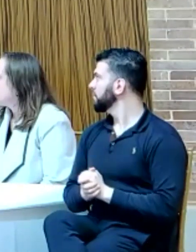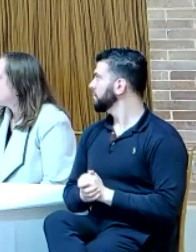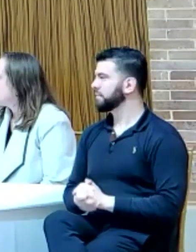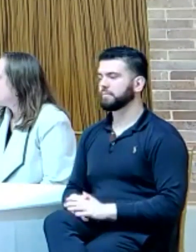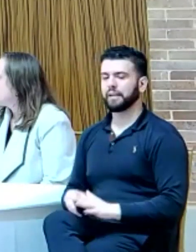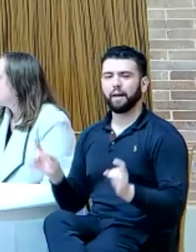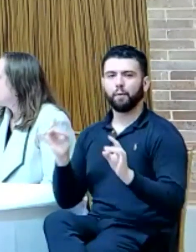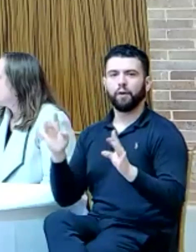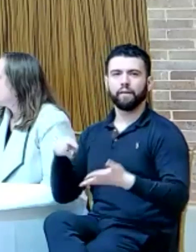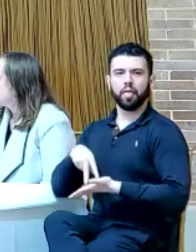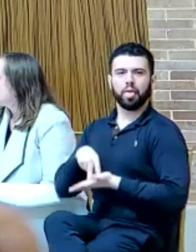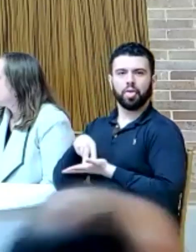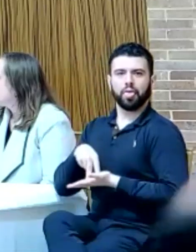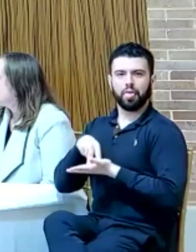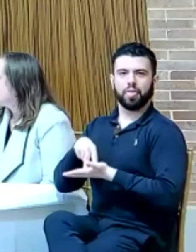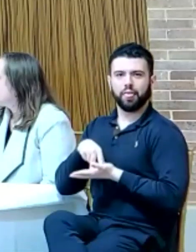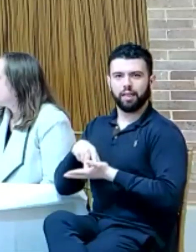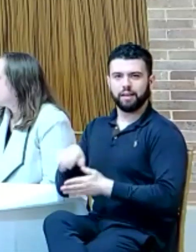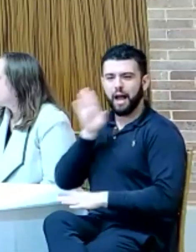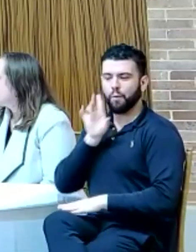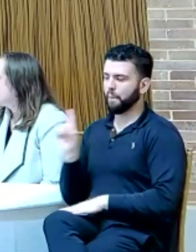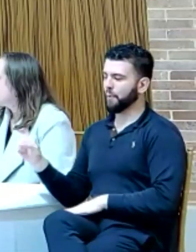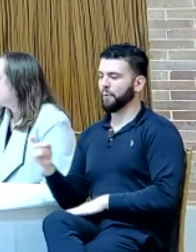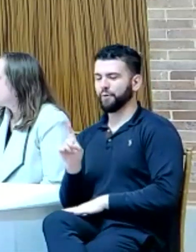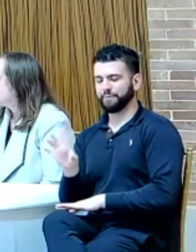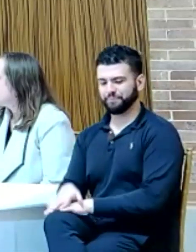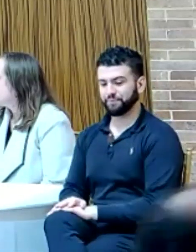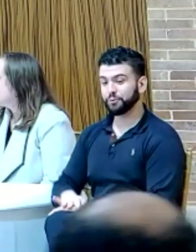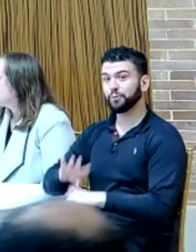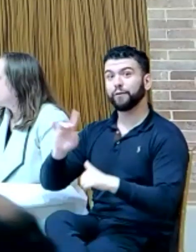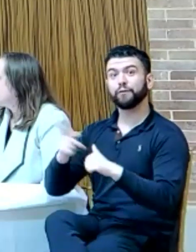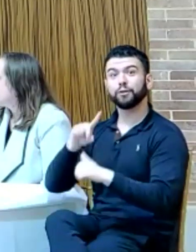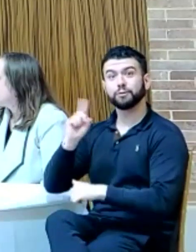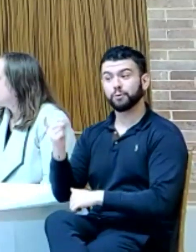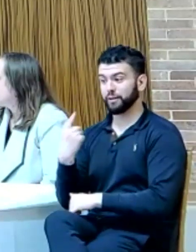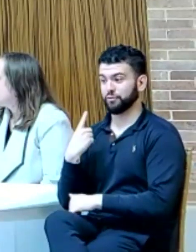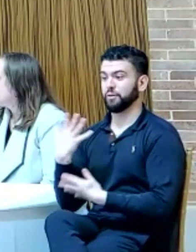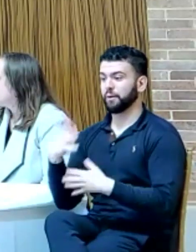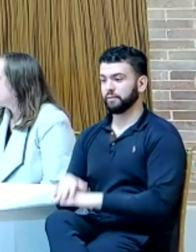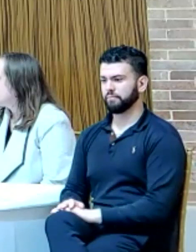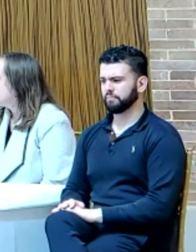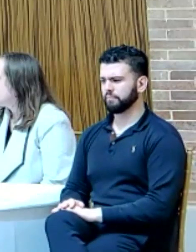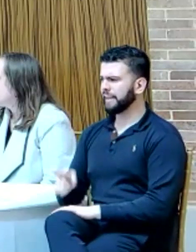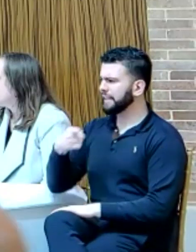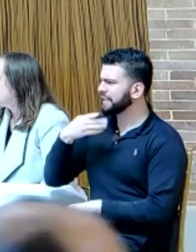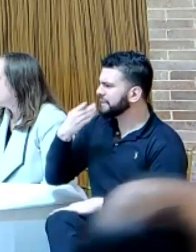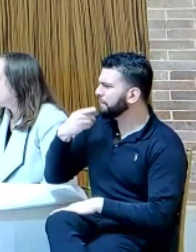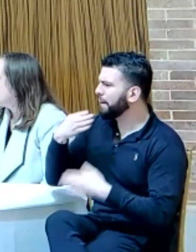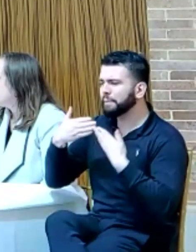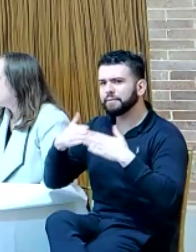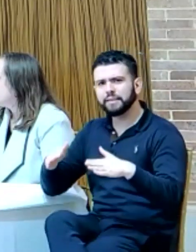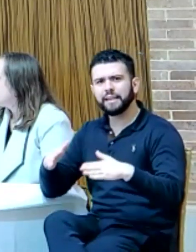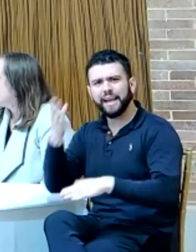a Podium here's the first question is it public information to see all the